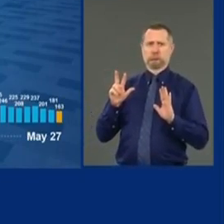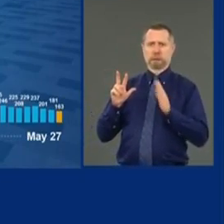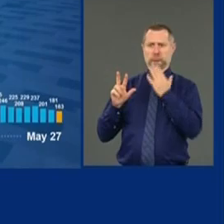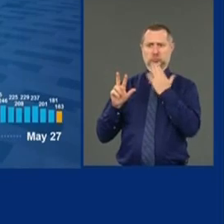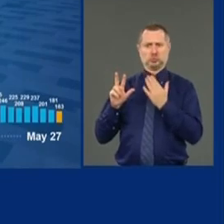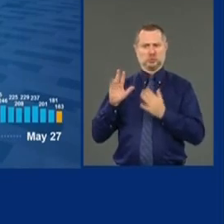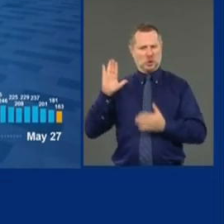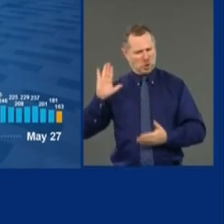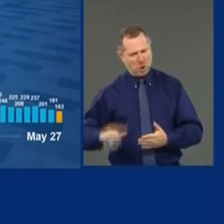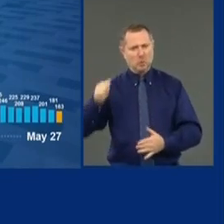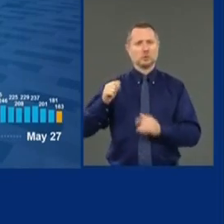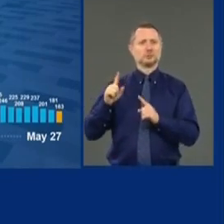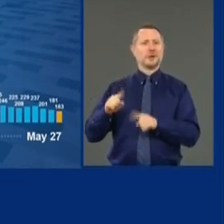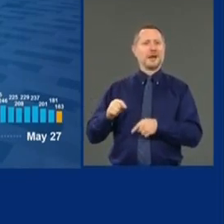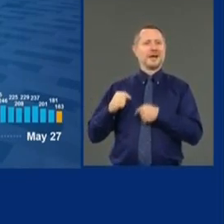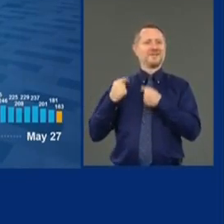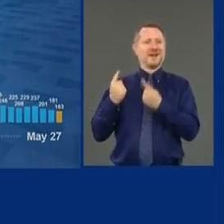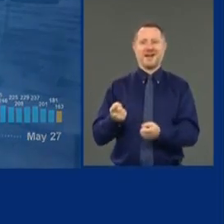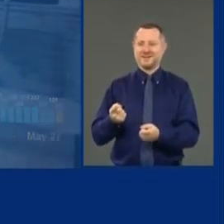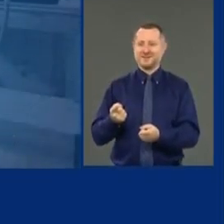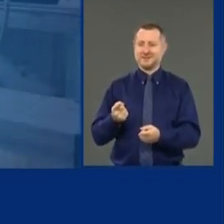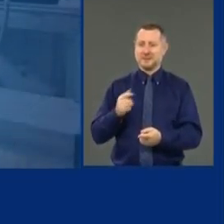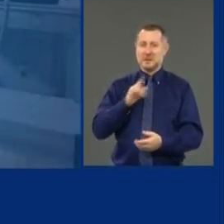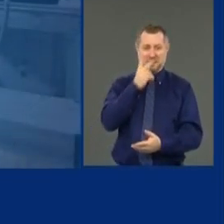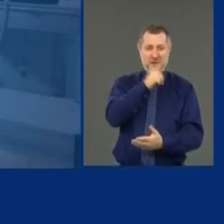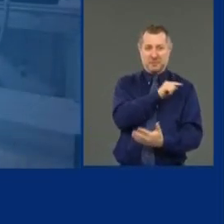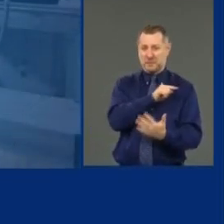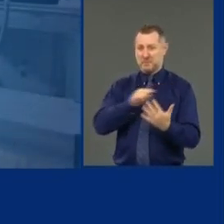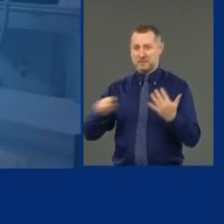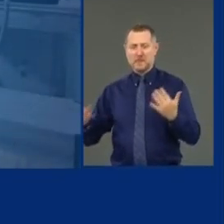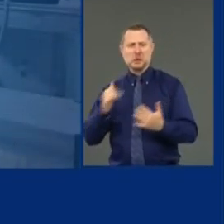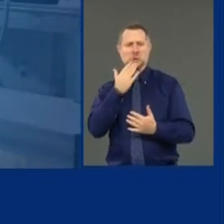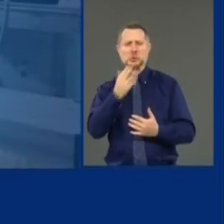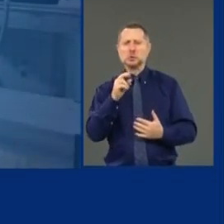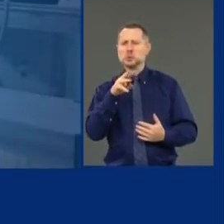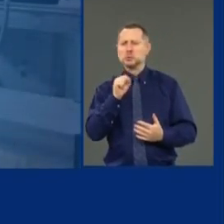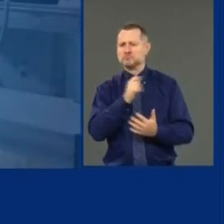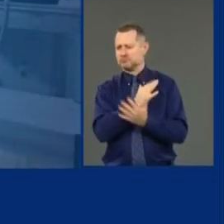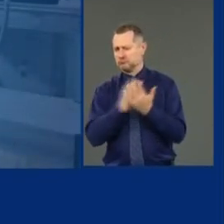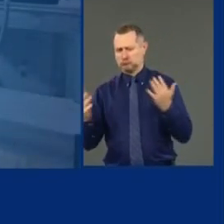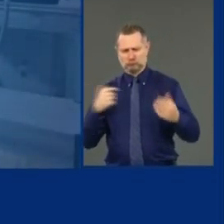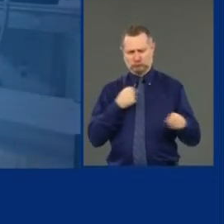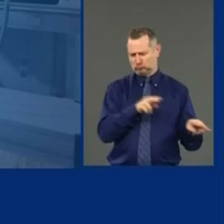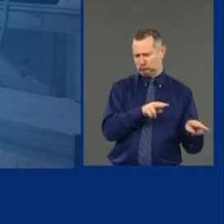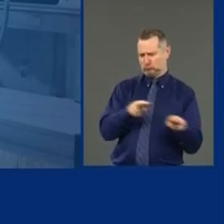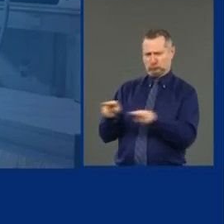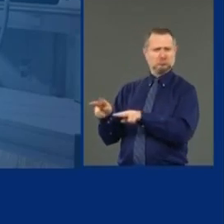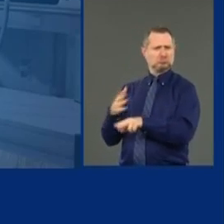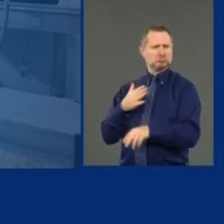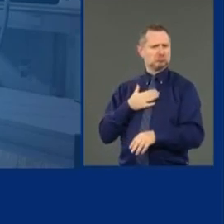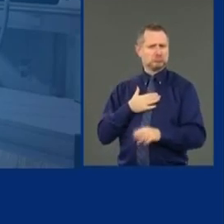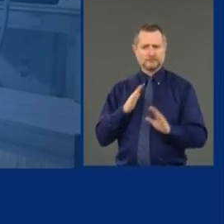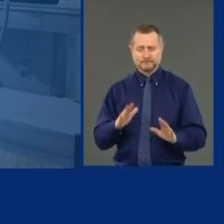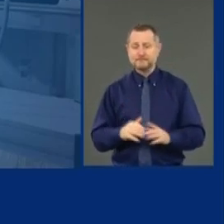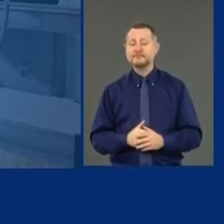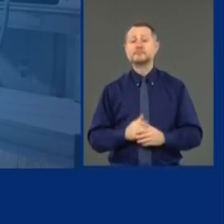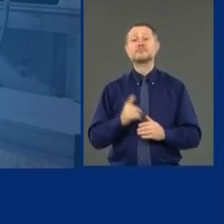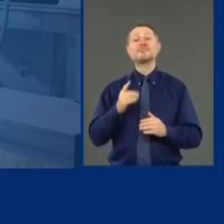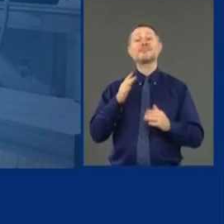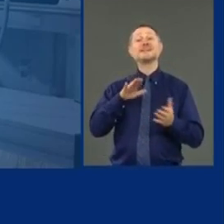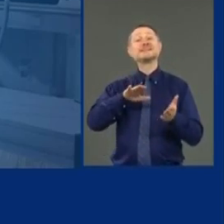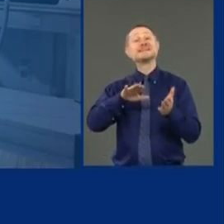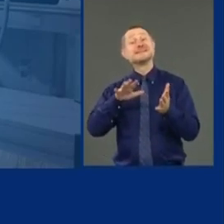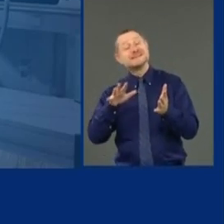all very, very good news from our point of view. The relatively